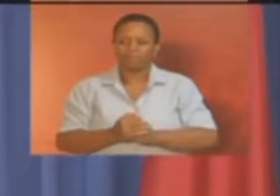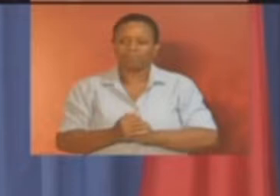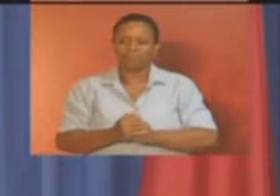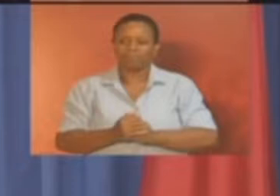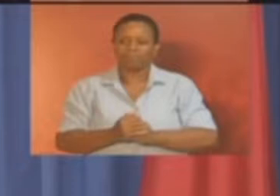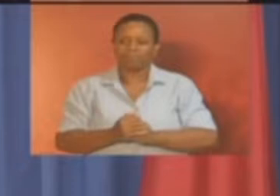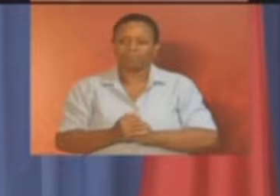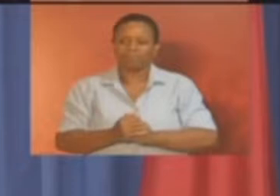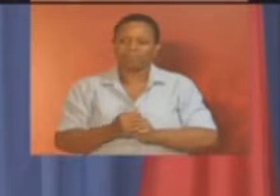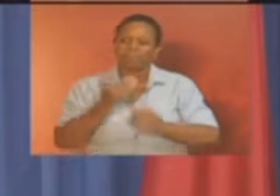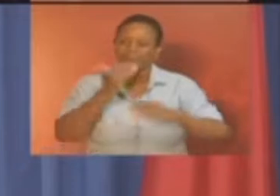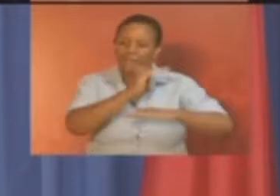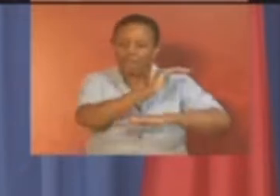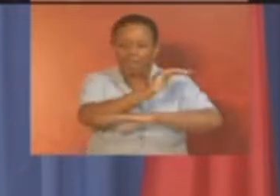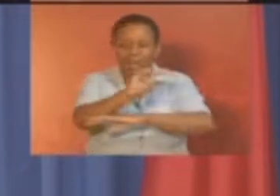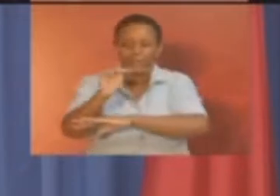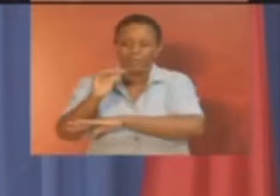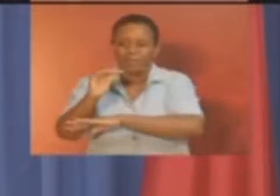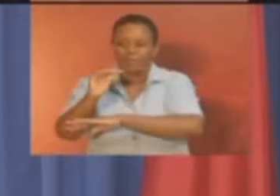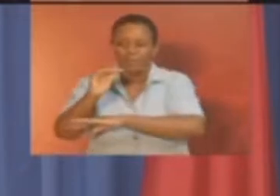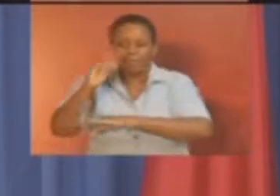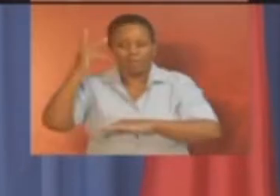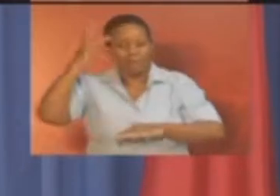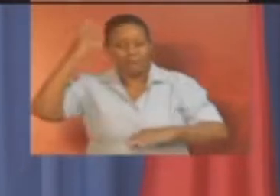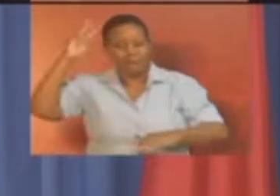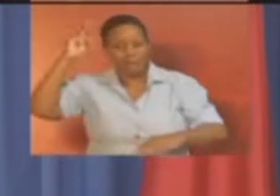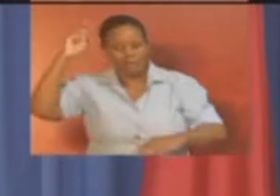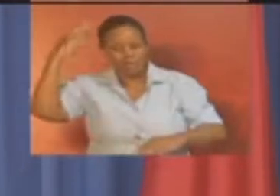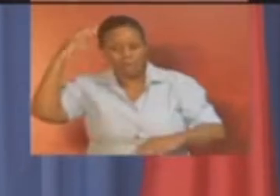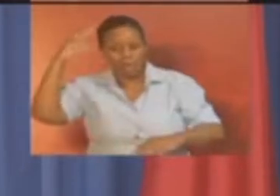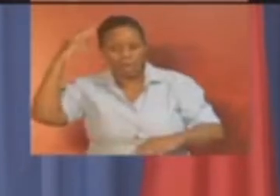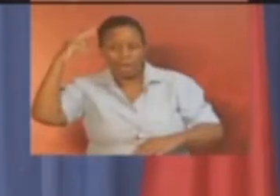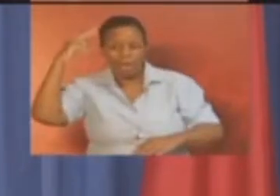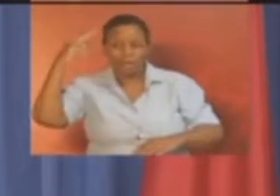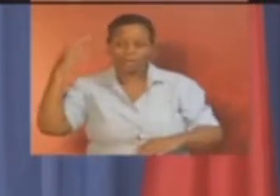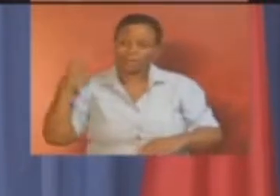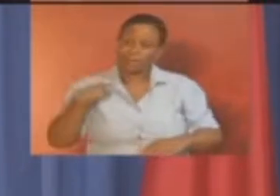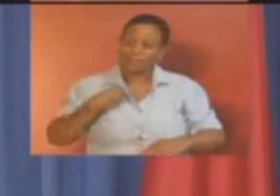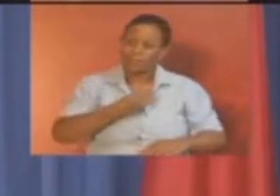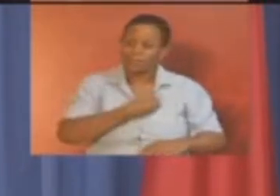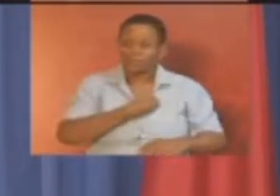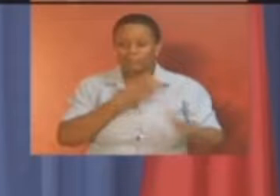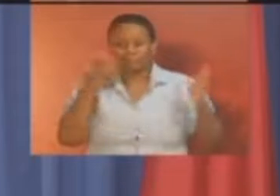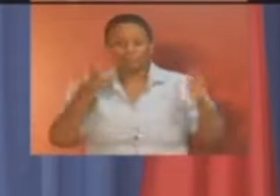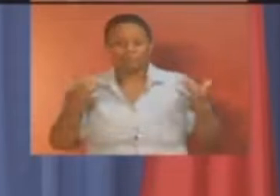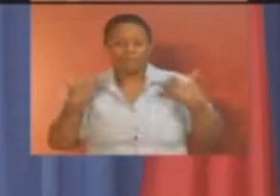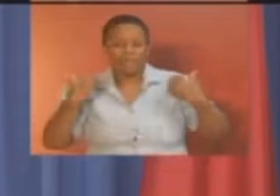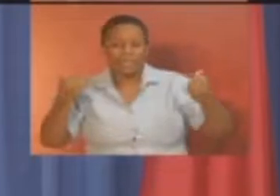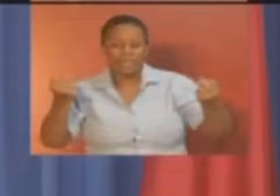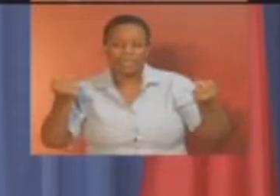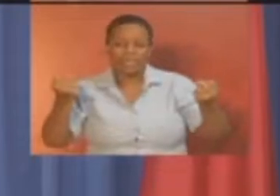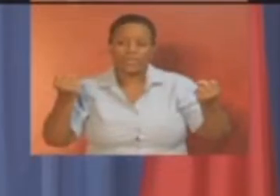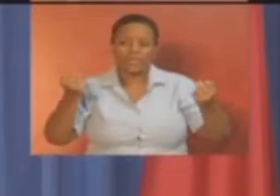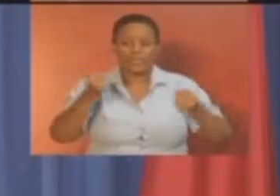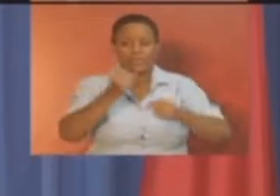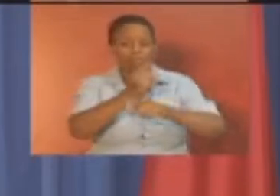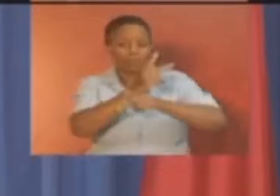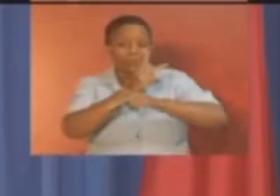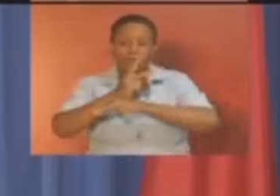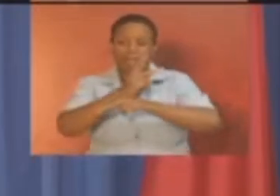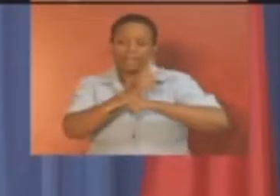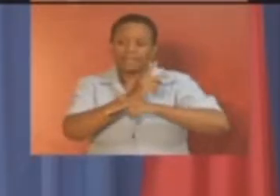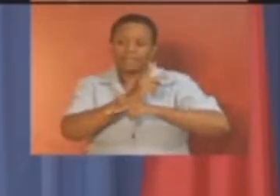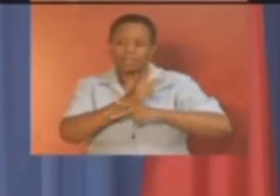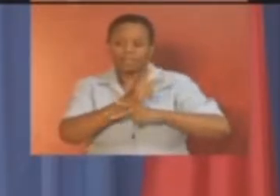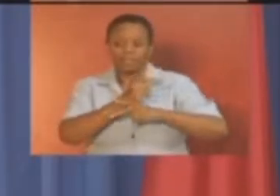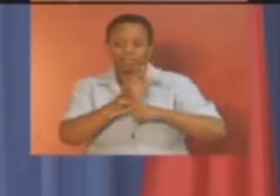Good afternoon to the Honourable Prime Minister, the Honourable Ministers of Health, National Security, Energy and the Office of the Prime